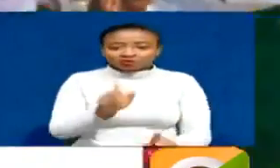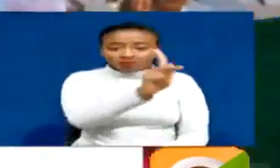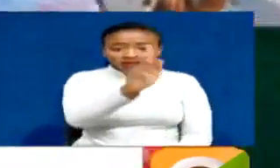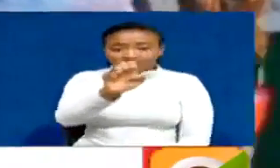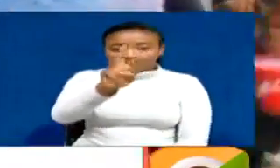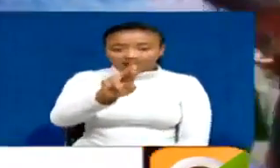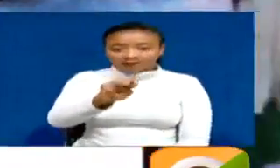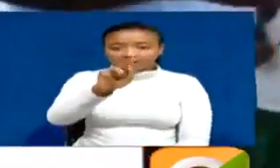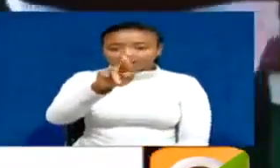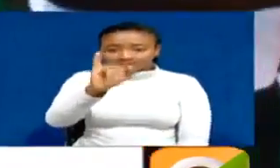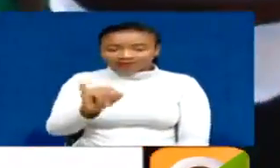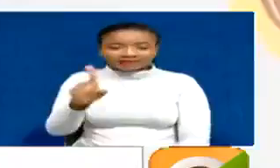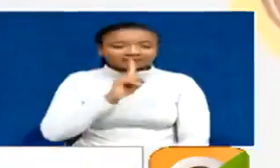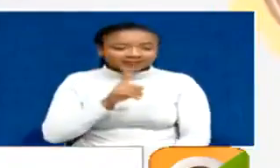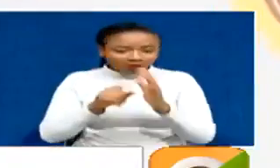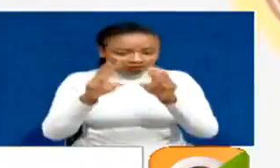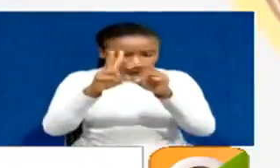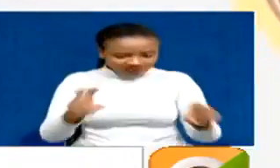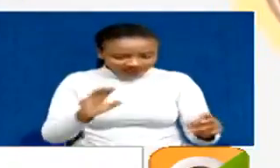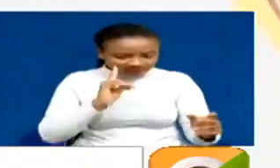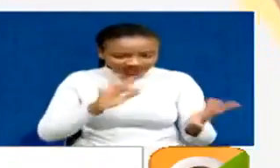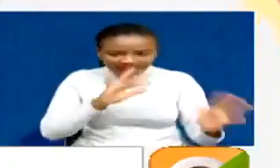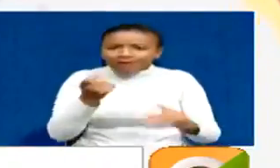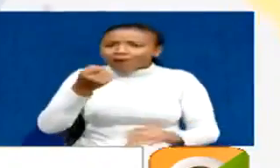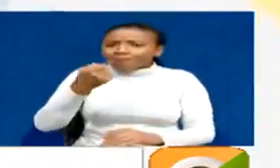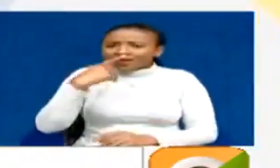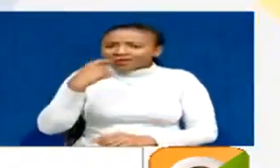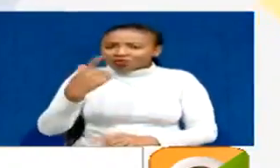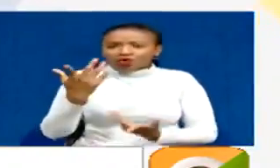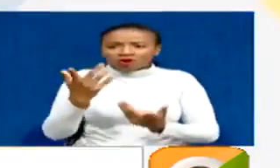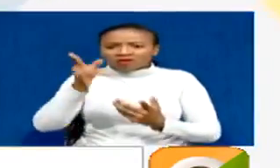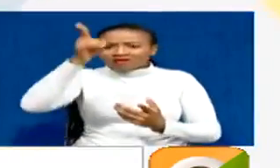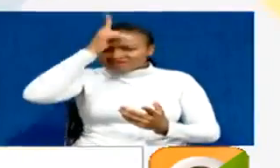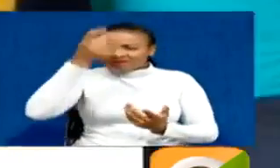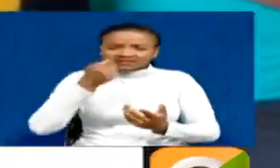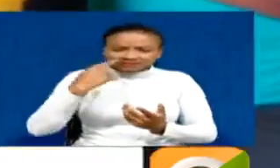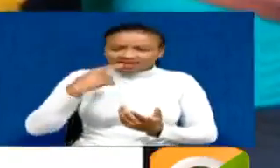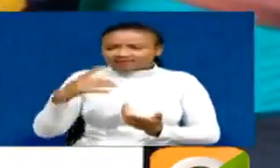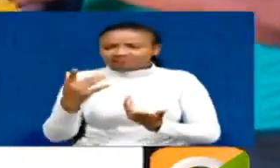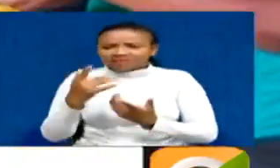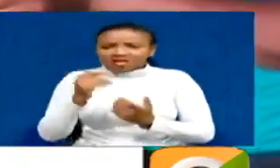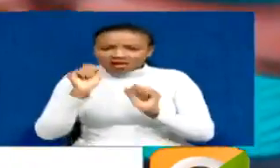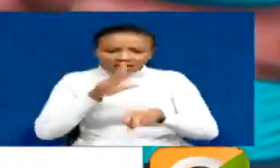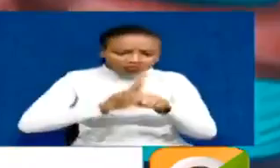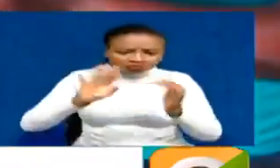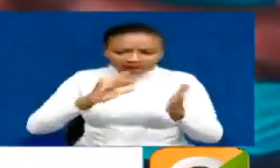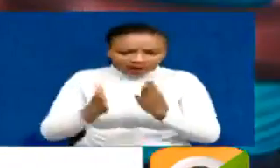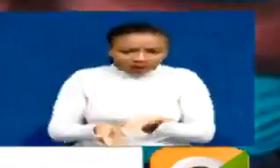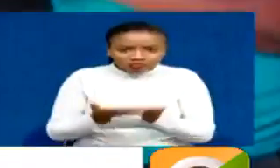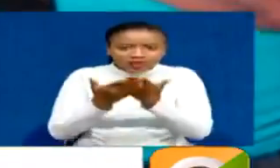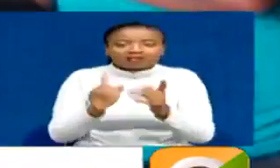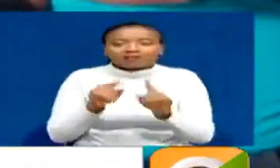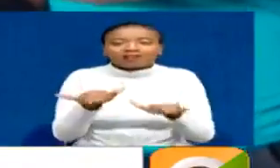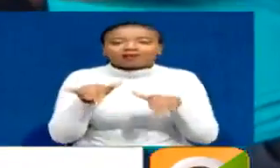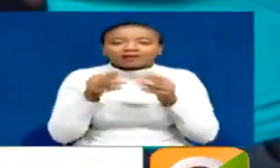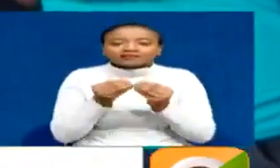KEMRI ikiendeleza utafiti kuhusu matumizi ya dawa za kiasili, walengo wa utafiti huo wanatarajia suluhu zaidi,